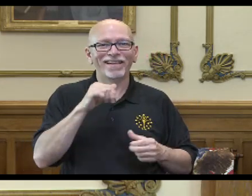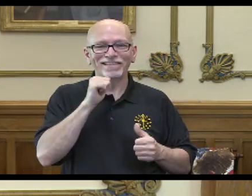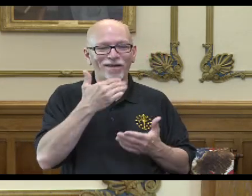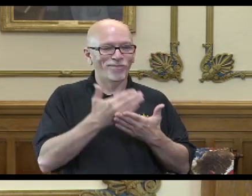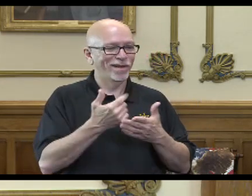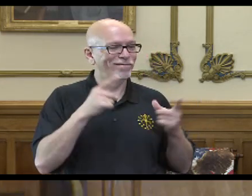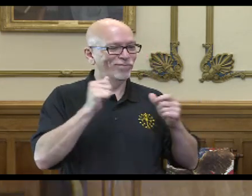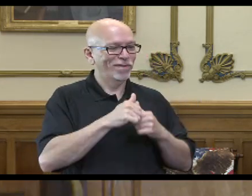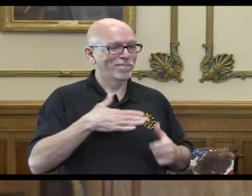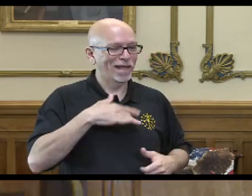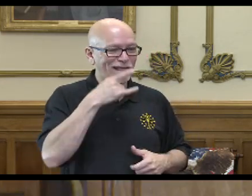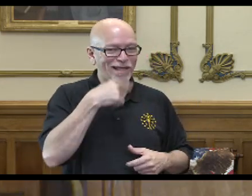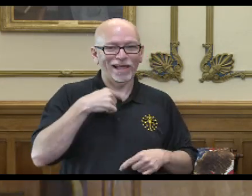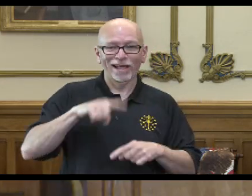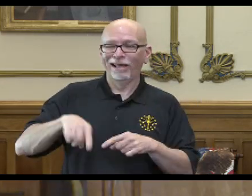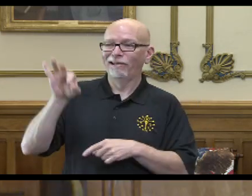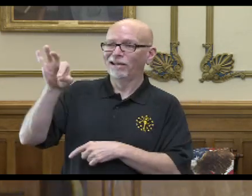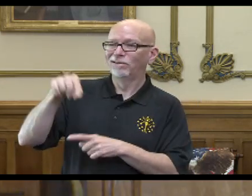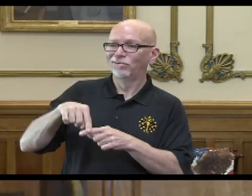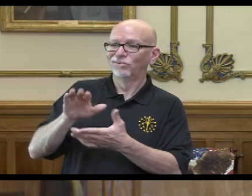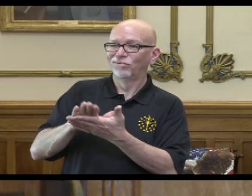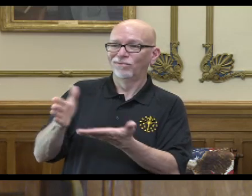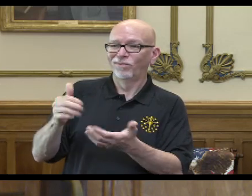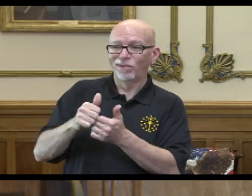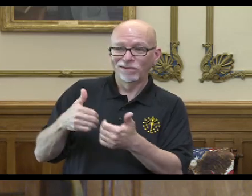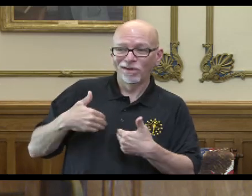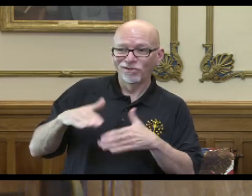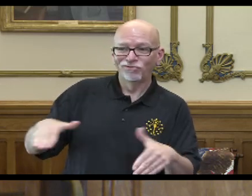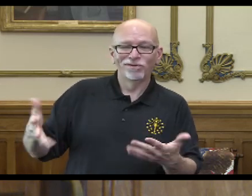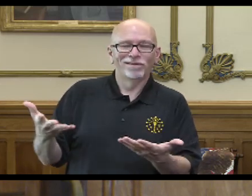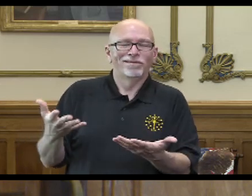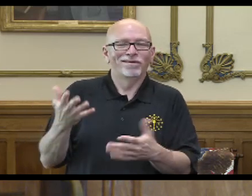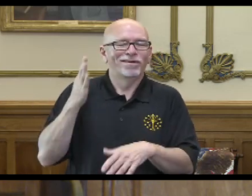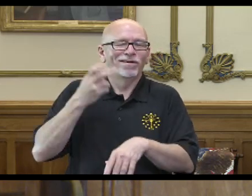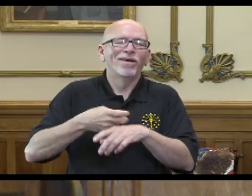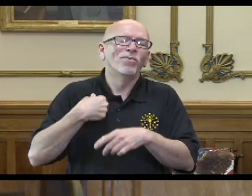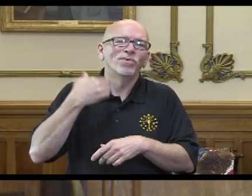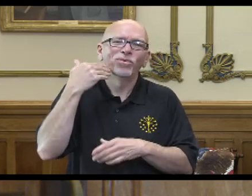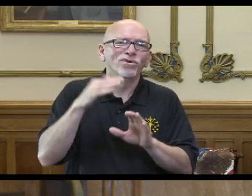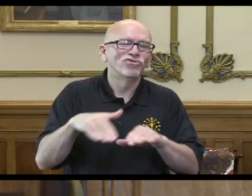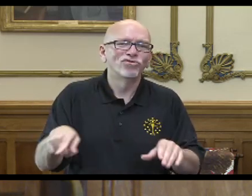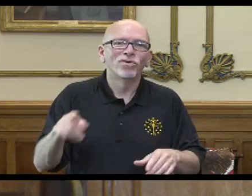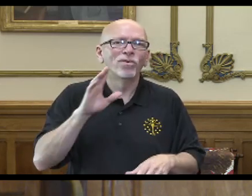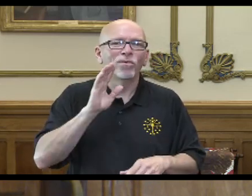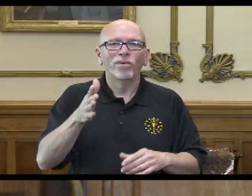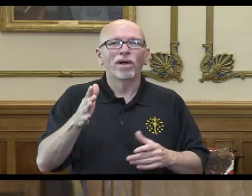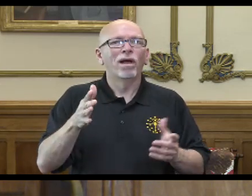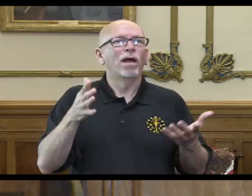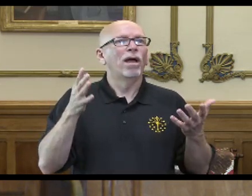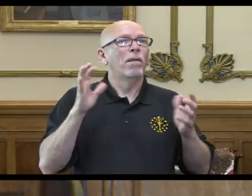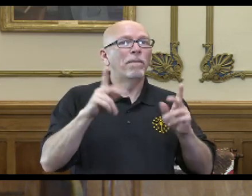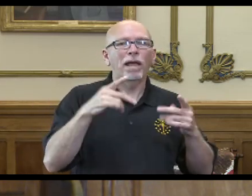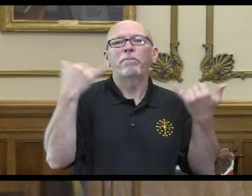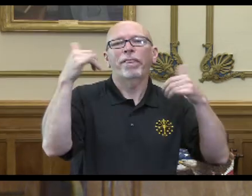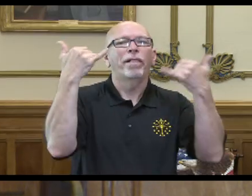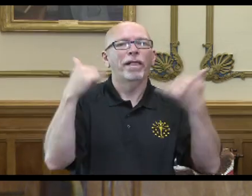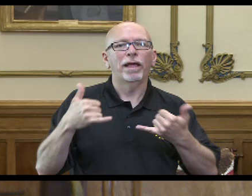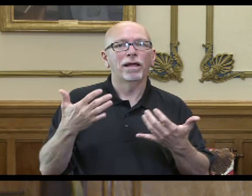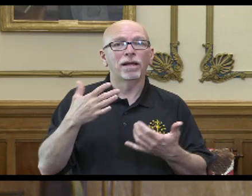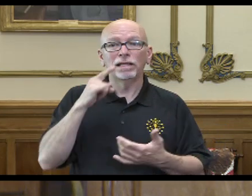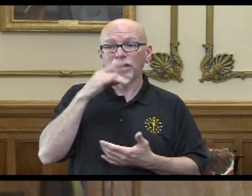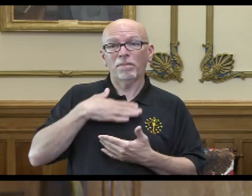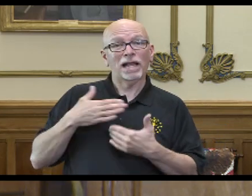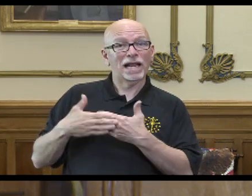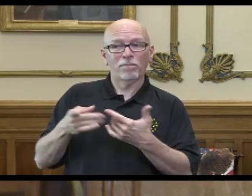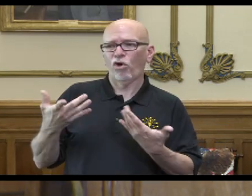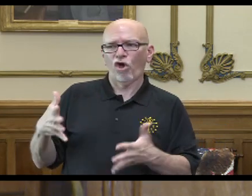not sure I can tell schools how to do that with very young children. You know, we realize that children are going to go back and they're going to play. The kids in my neighborhood are